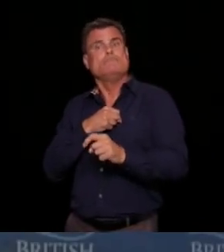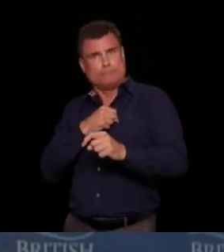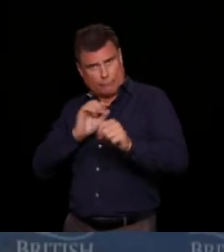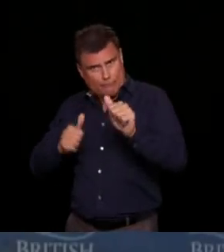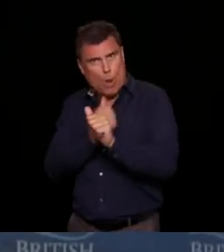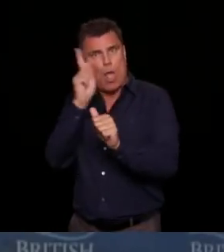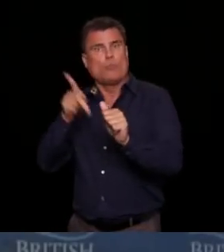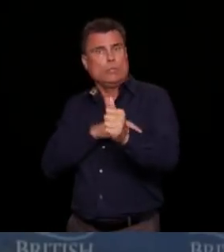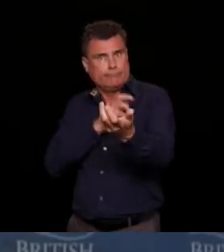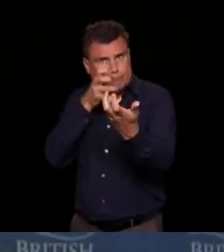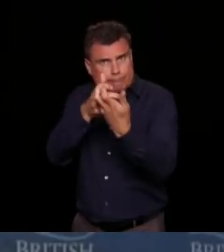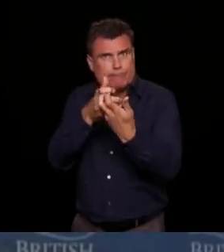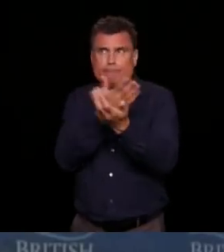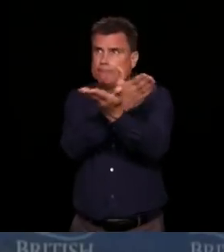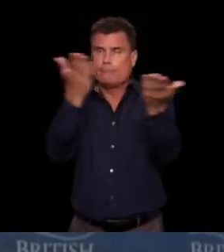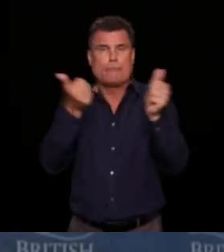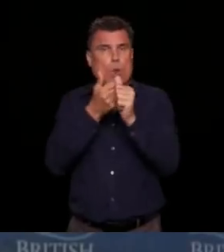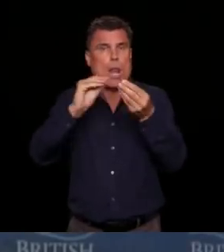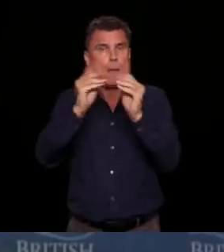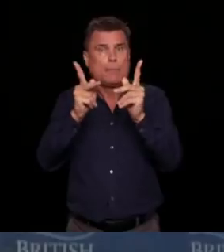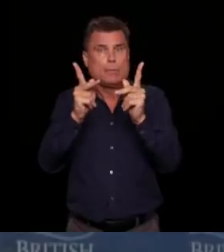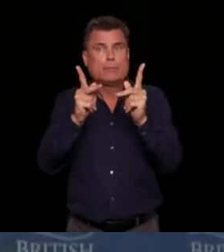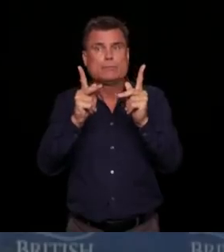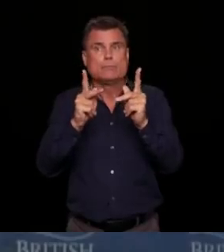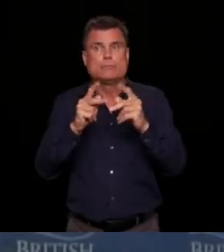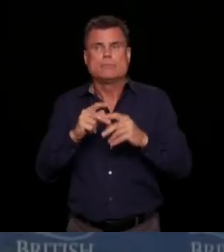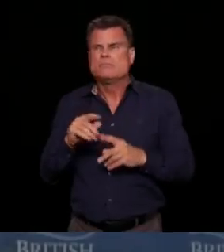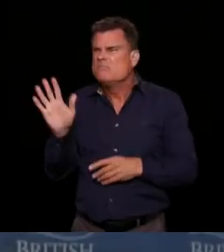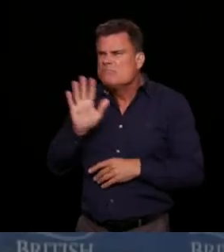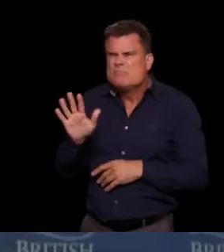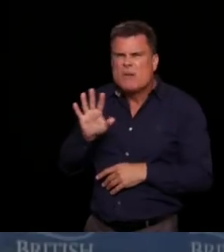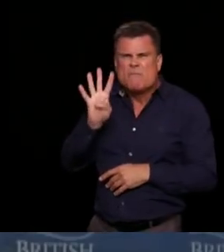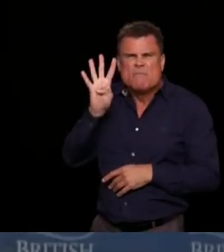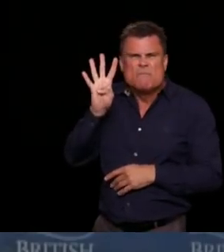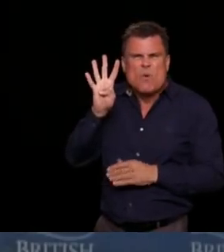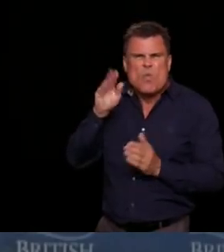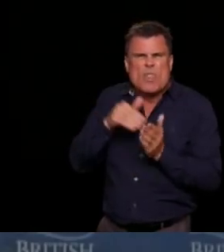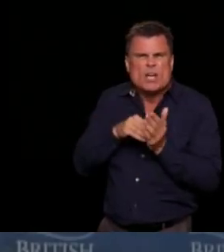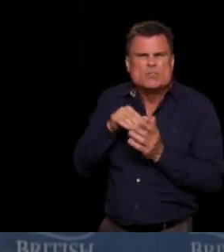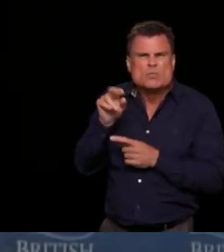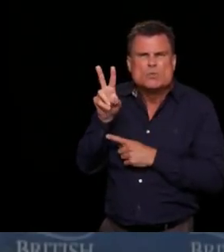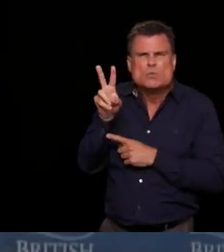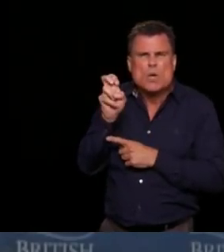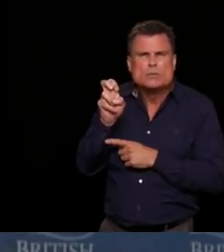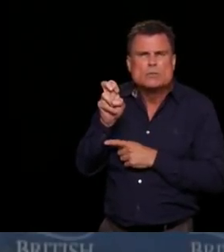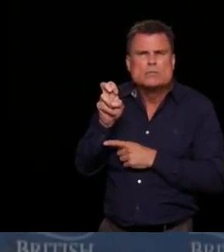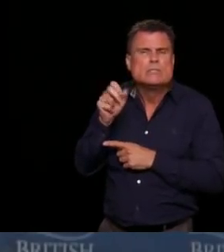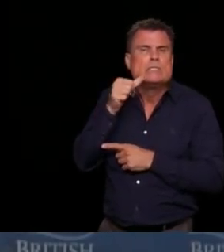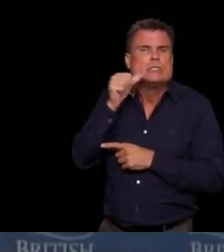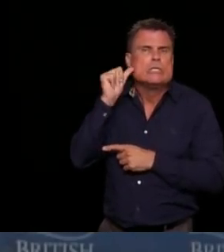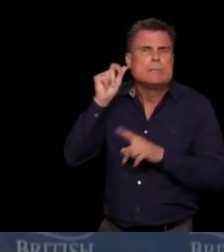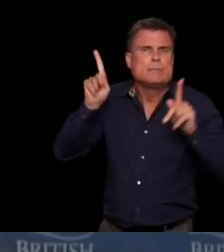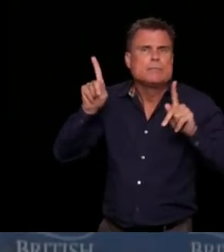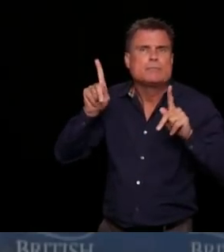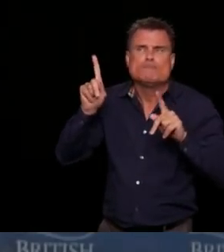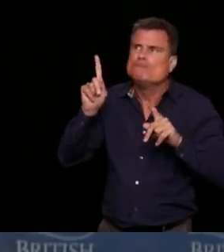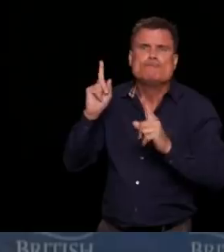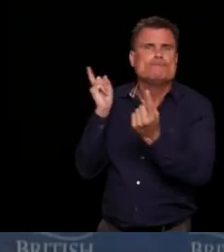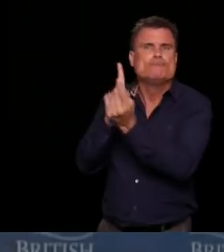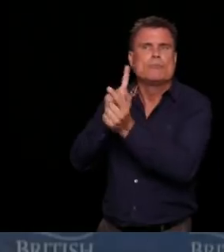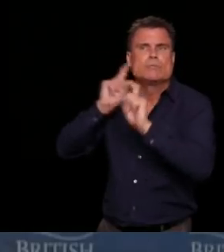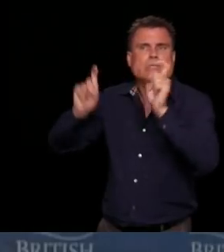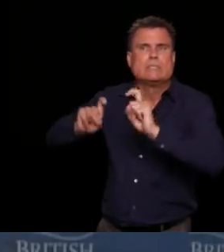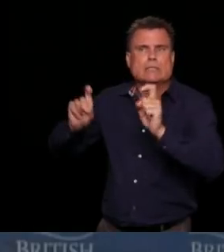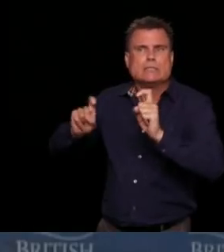confirmed by the dashboard at 5 o'clock, is around 4,200 tests that were performed yesterday, of which we had